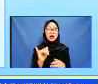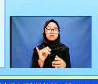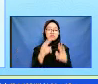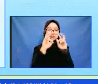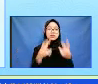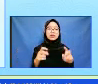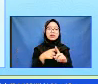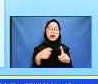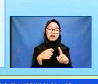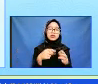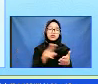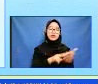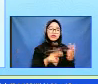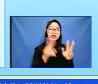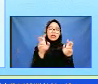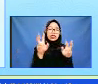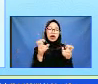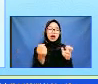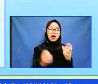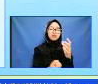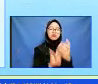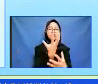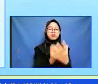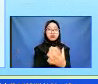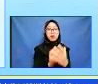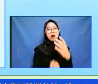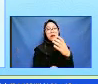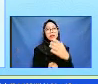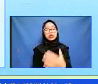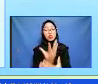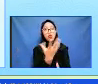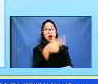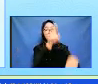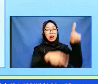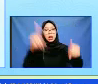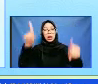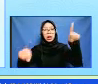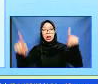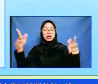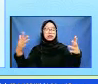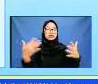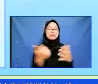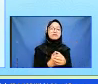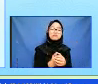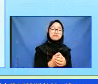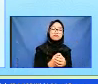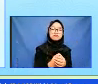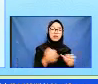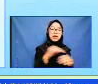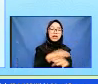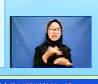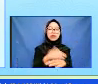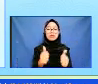practices in many places in Indonesia is really steward and also regenerate nature in